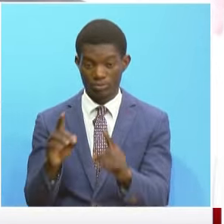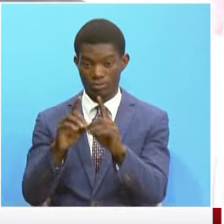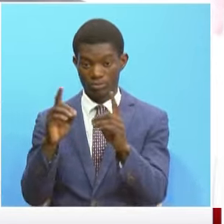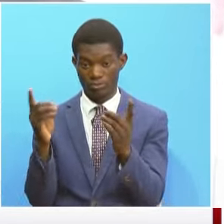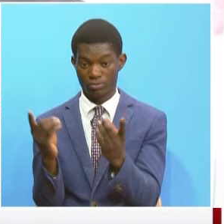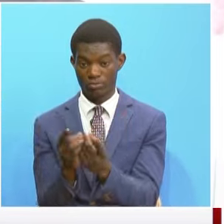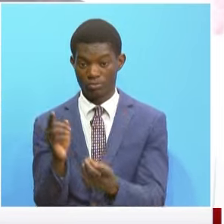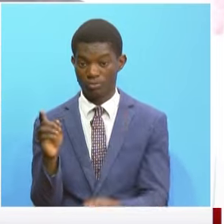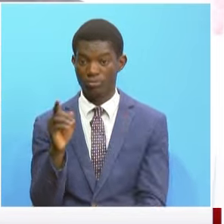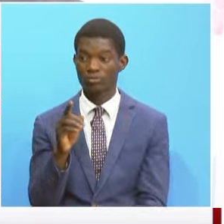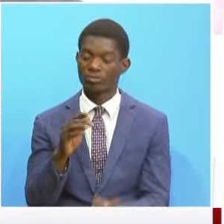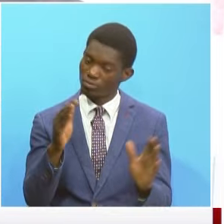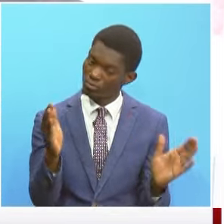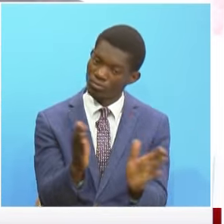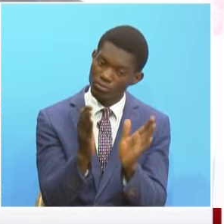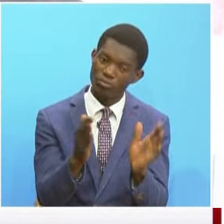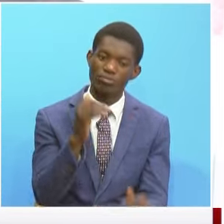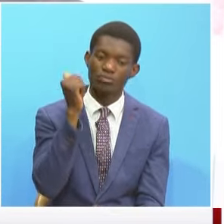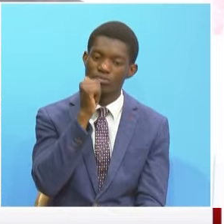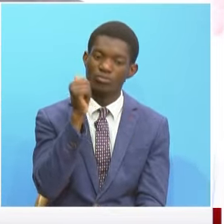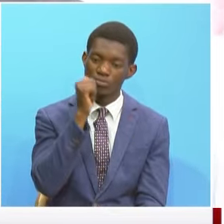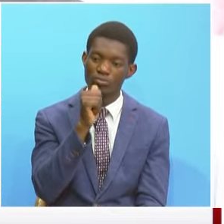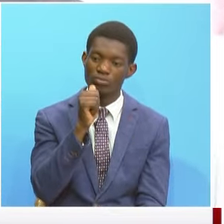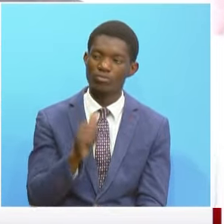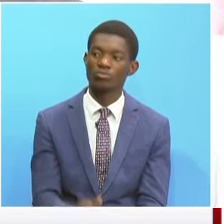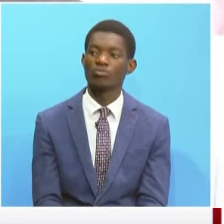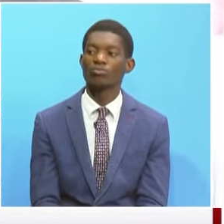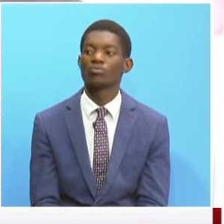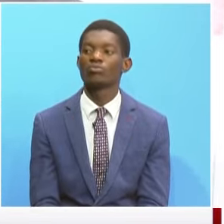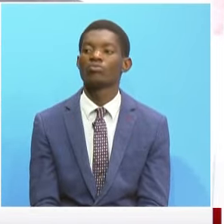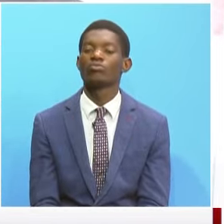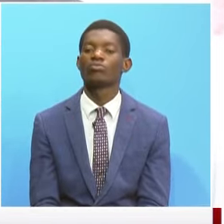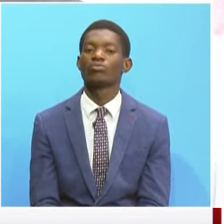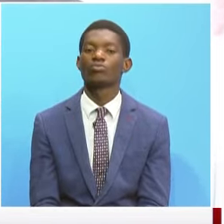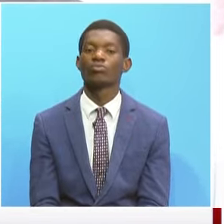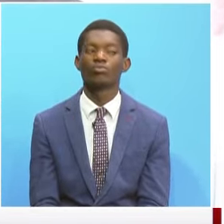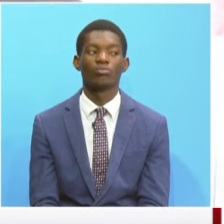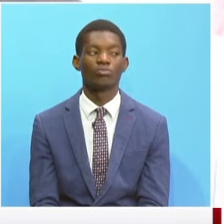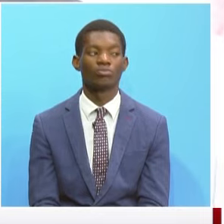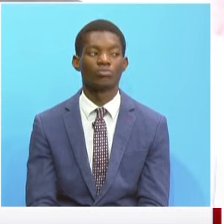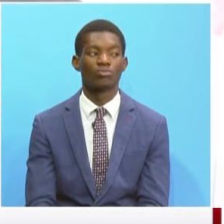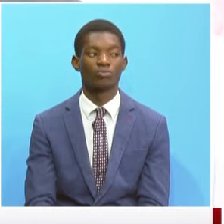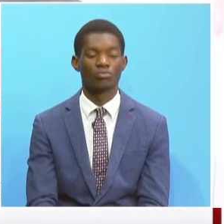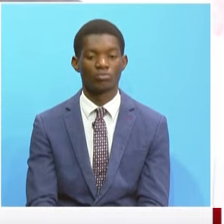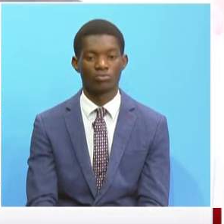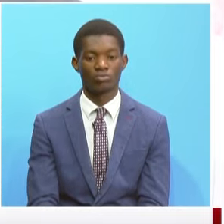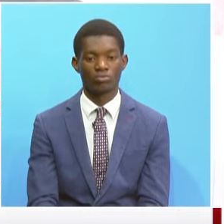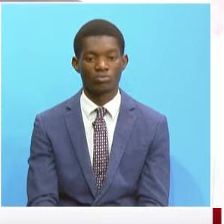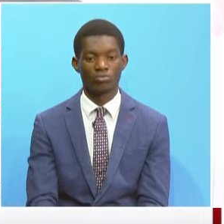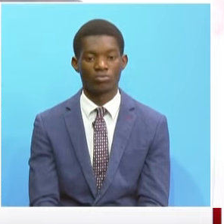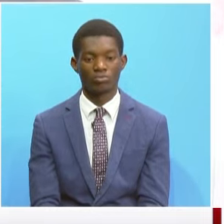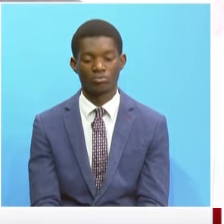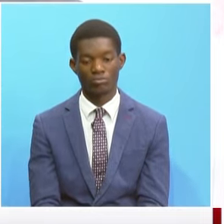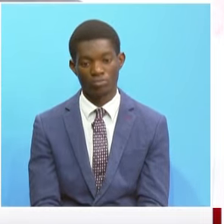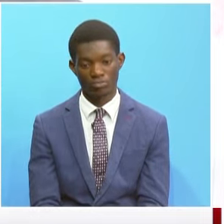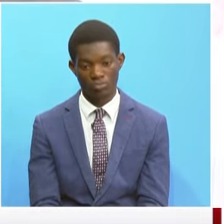motivational speech to the girls. For instance, figures like current Speaker of